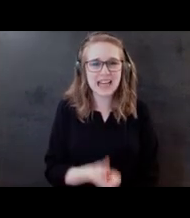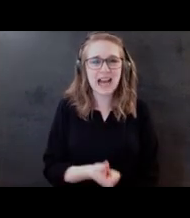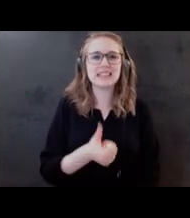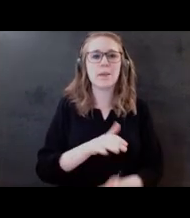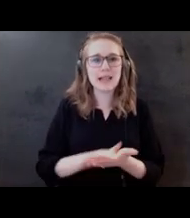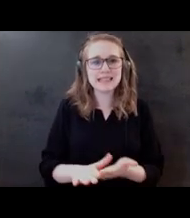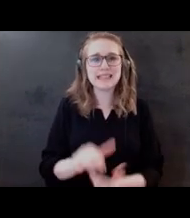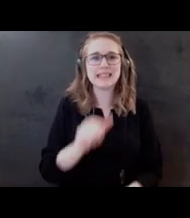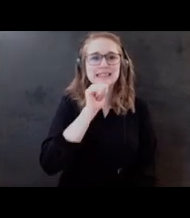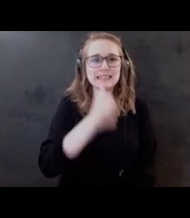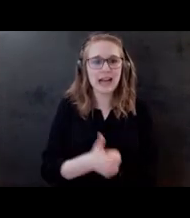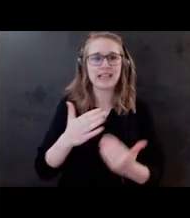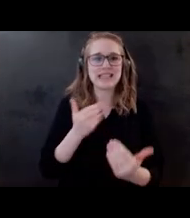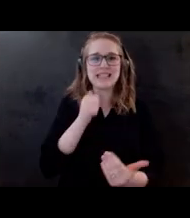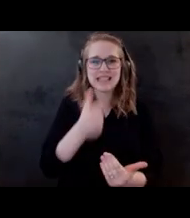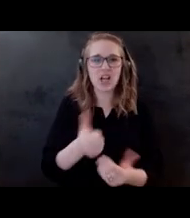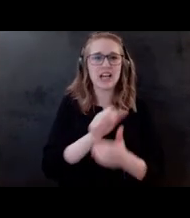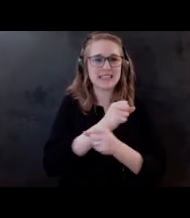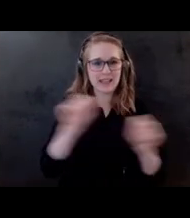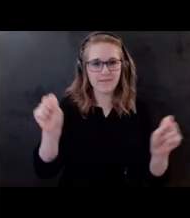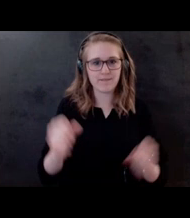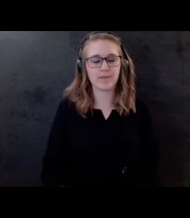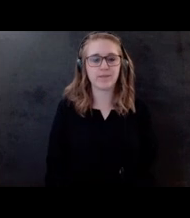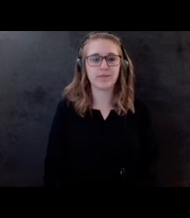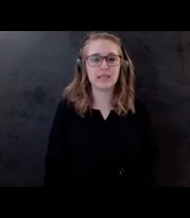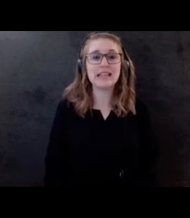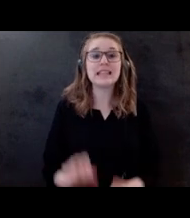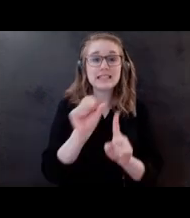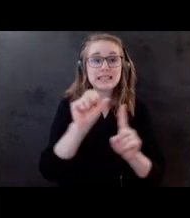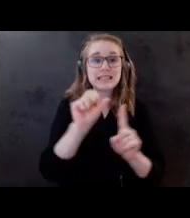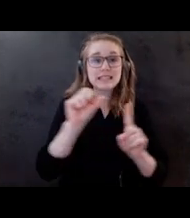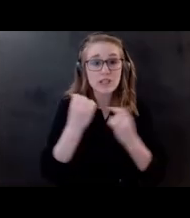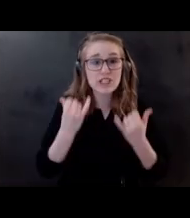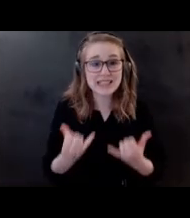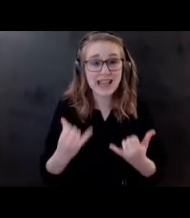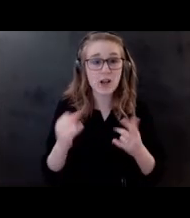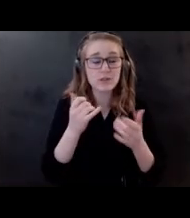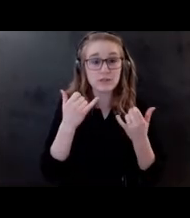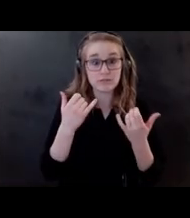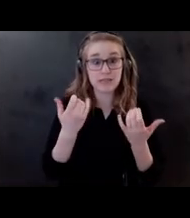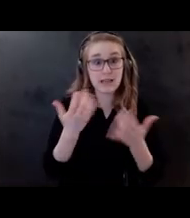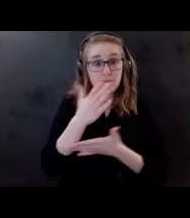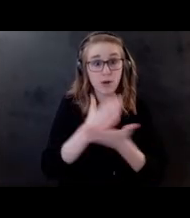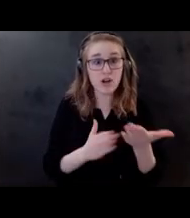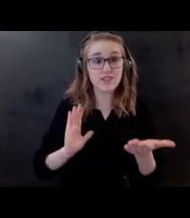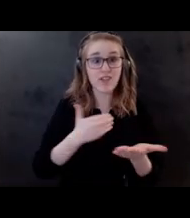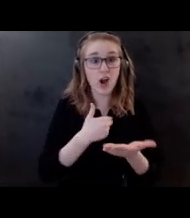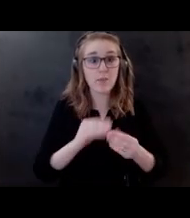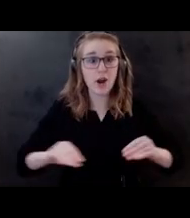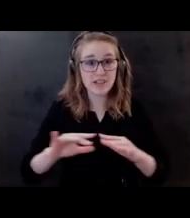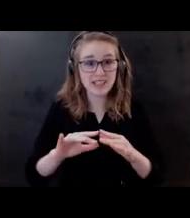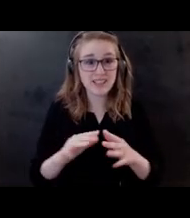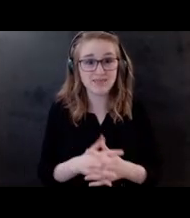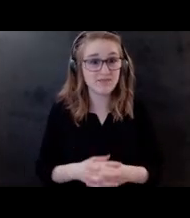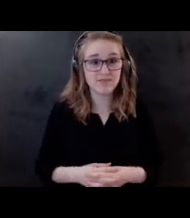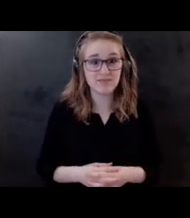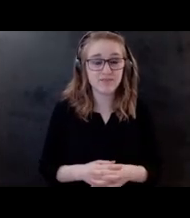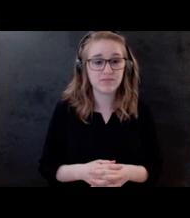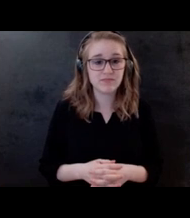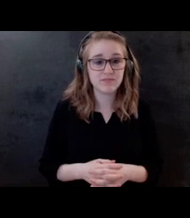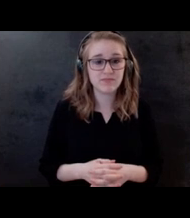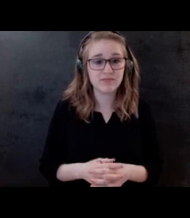not easy, and it's not safe. The conditions that we have today in parts of our property. What I'm going